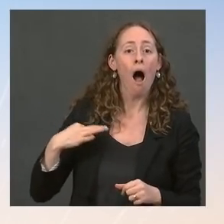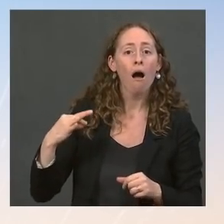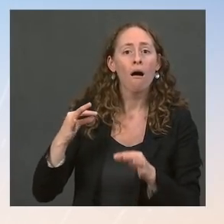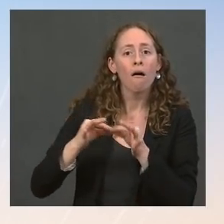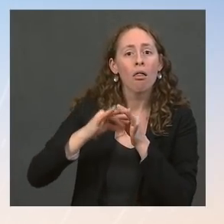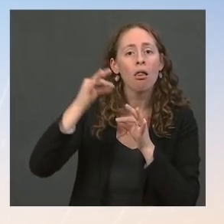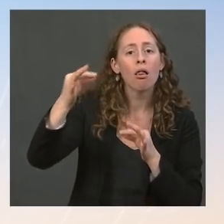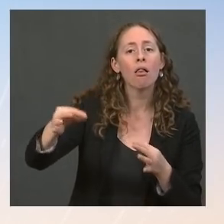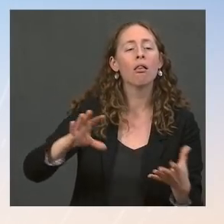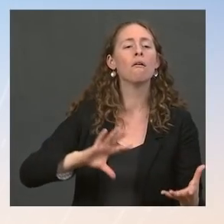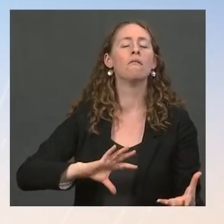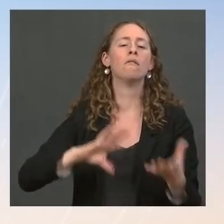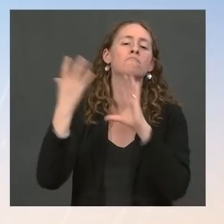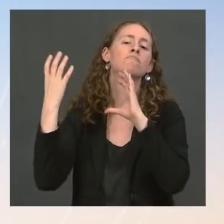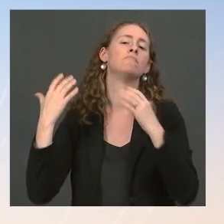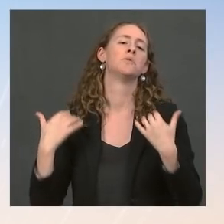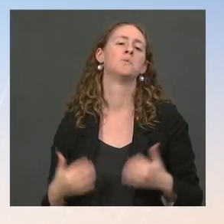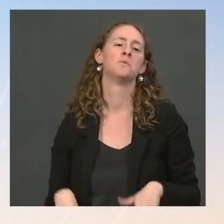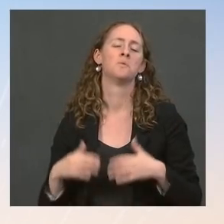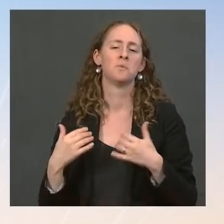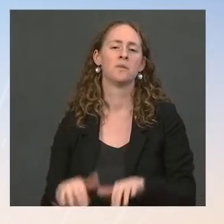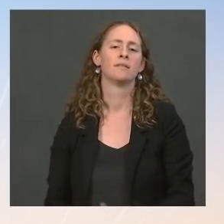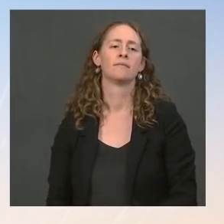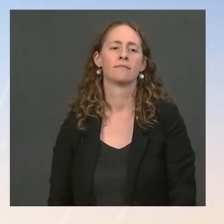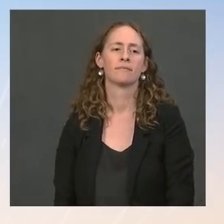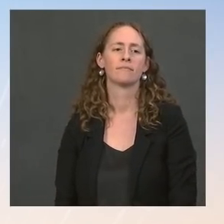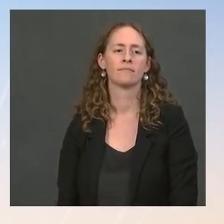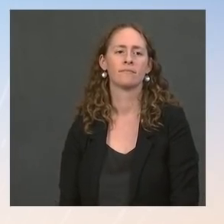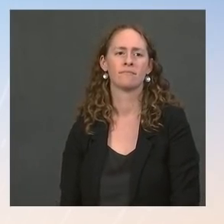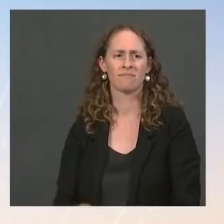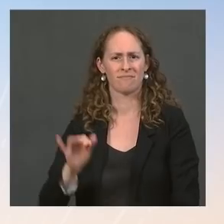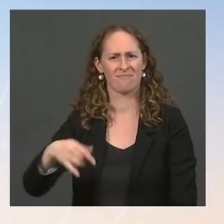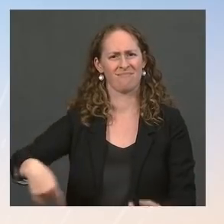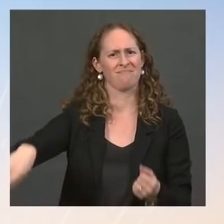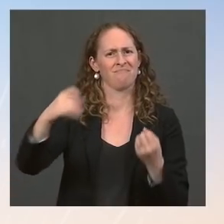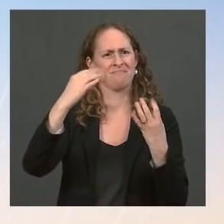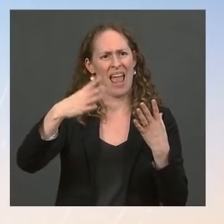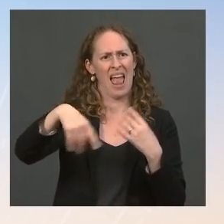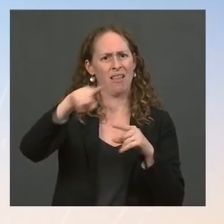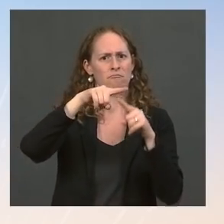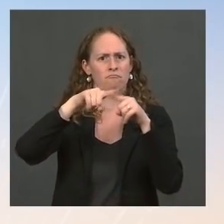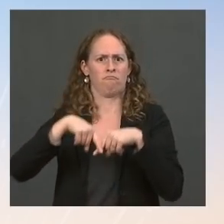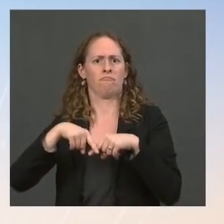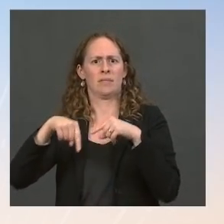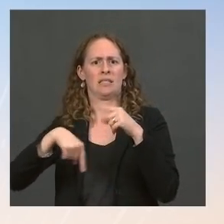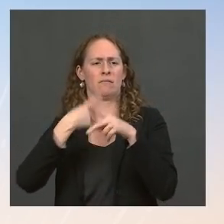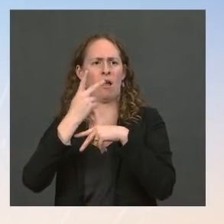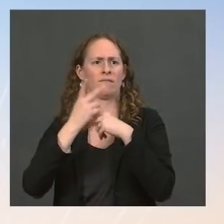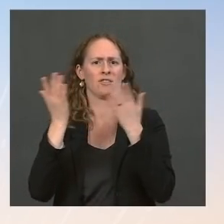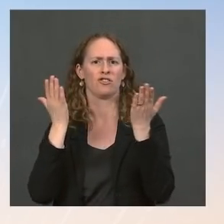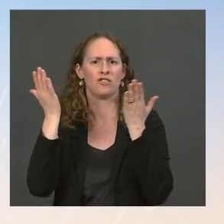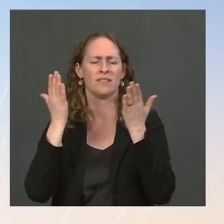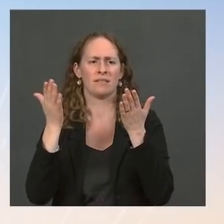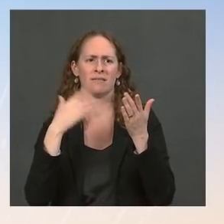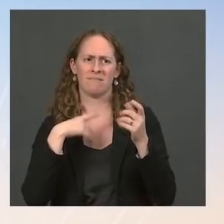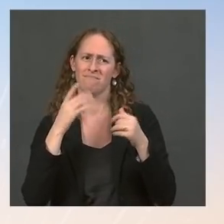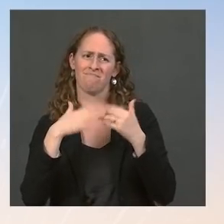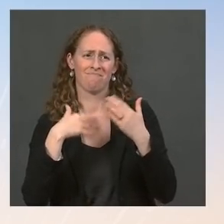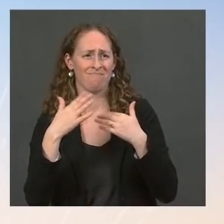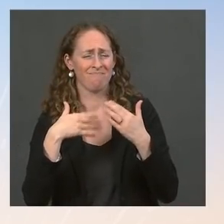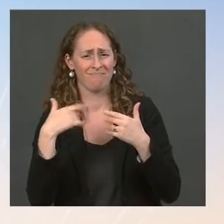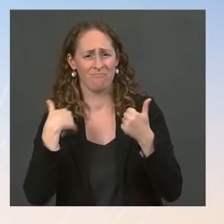additional unnecessary delays in assessing some crucial services. There's many more examples of what the impact would be, even as we have worked to minimize